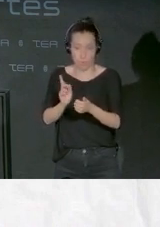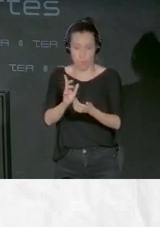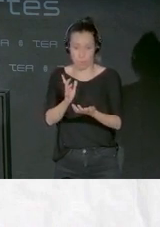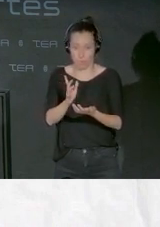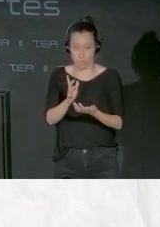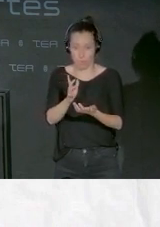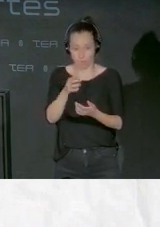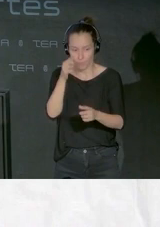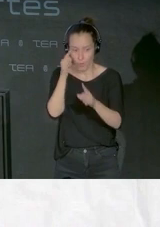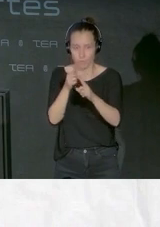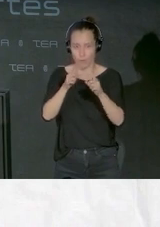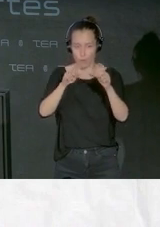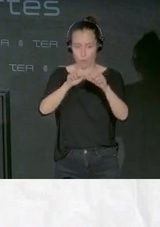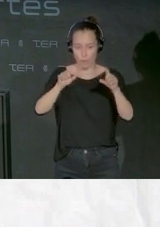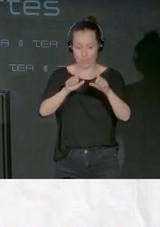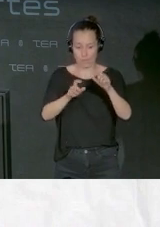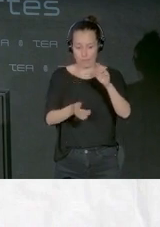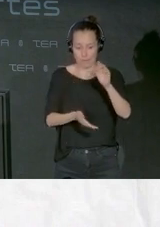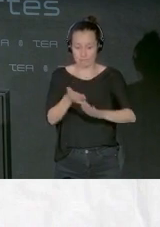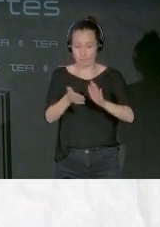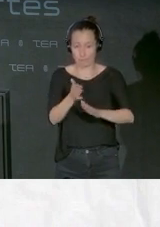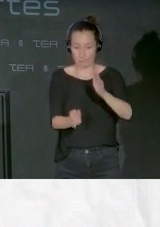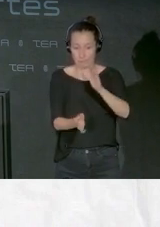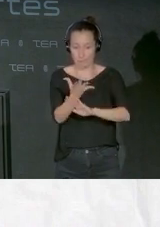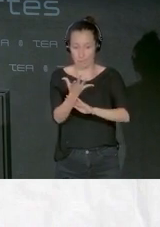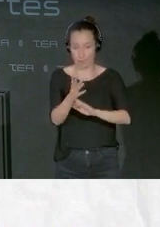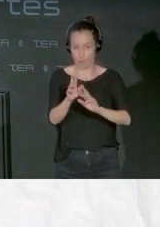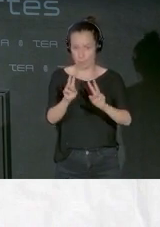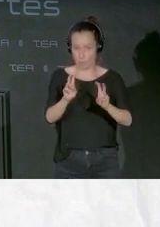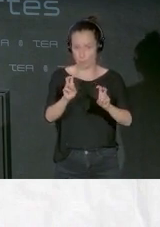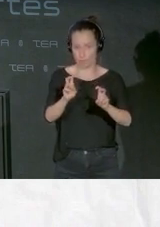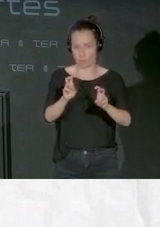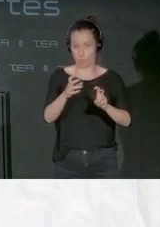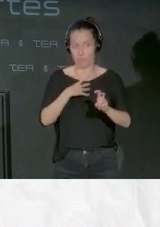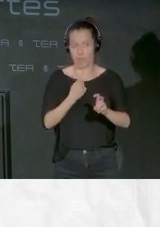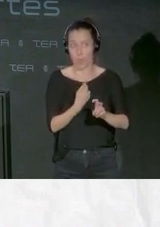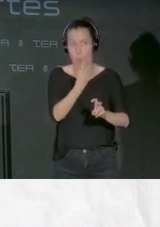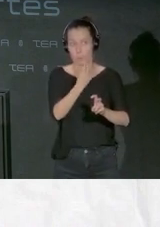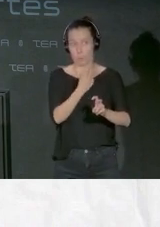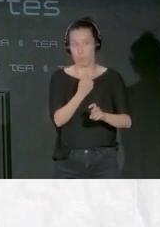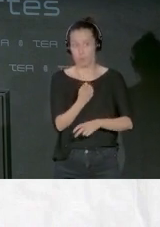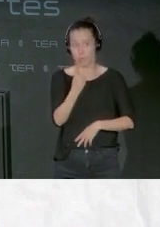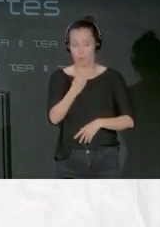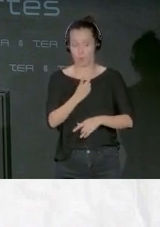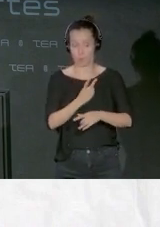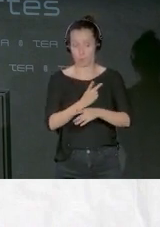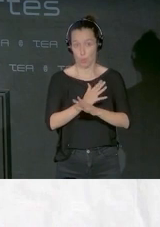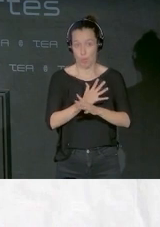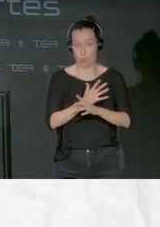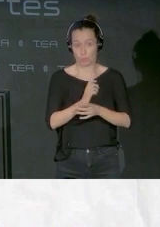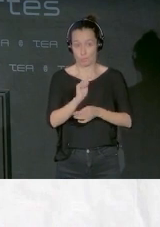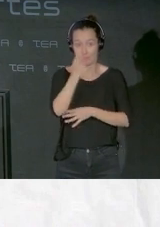have developed one or two successful games but that really need the push to grow their activities on a much larger